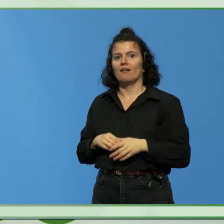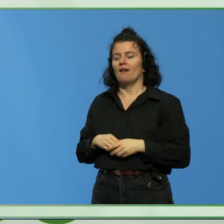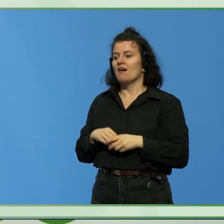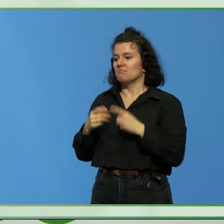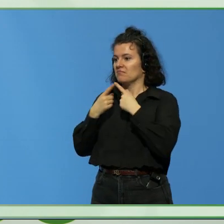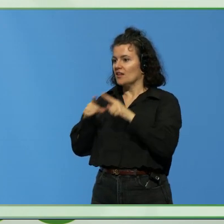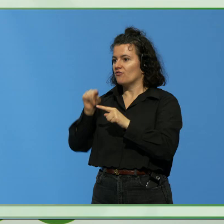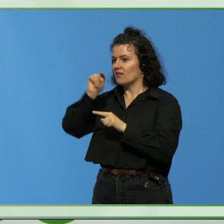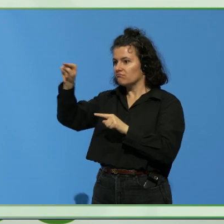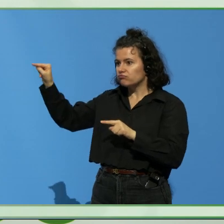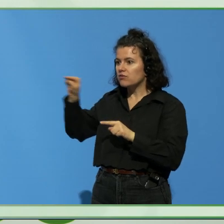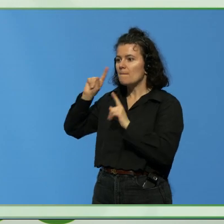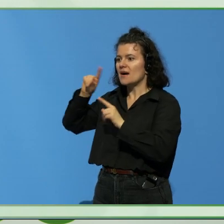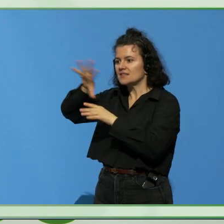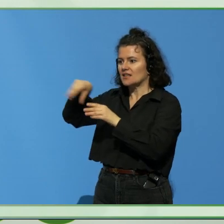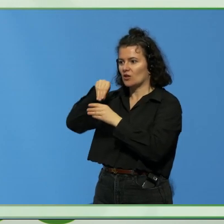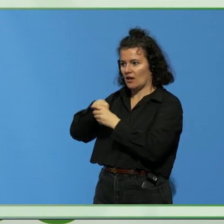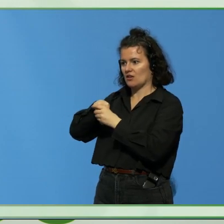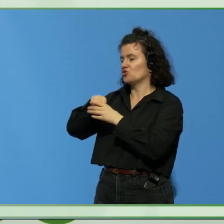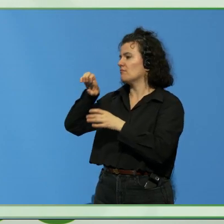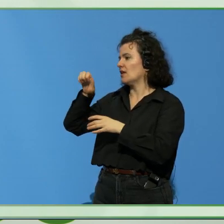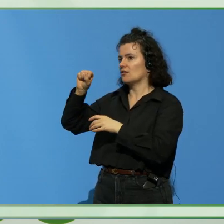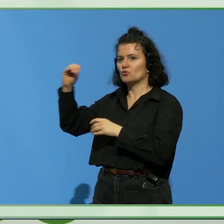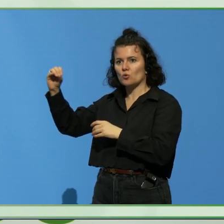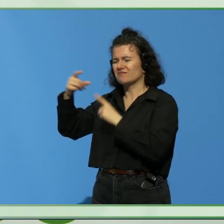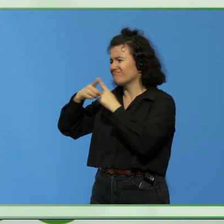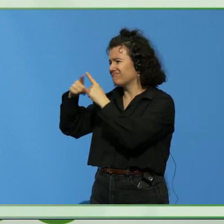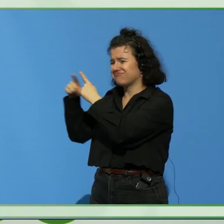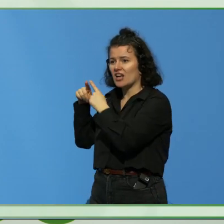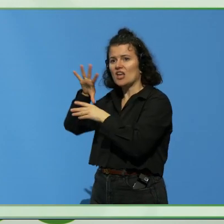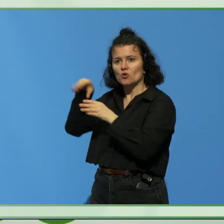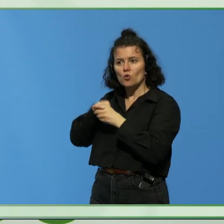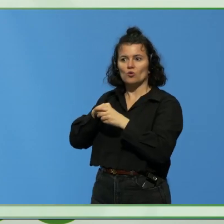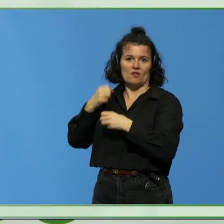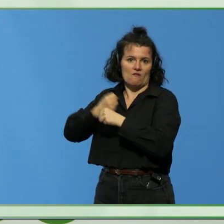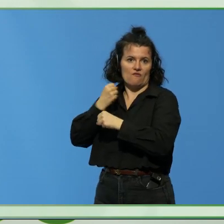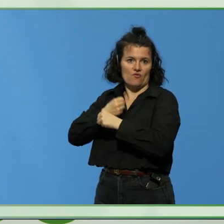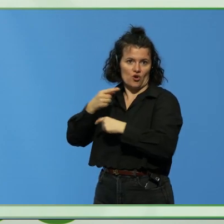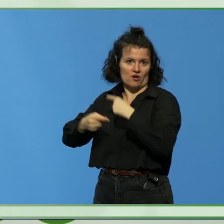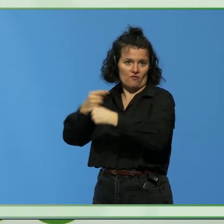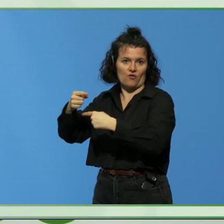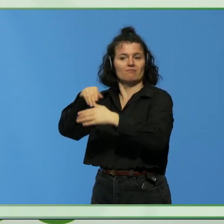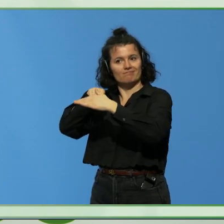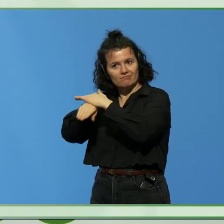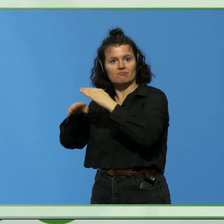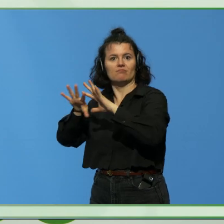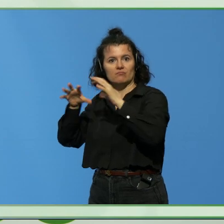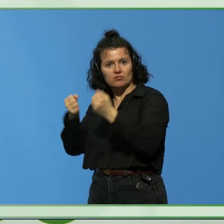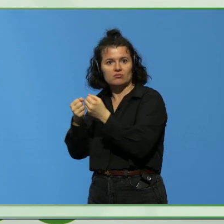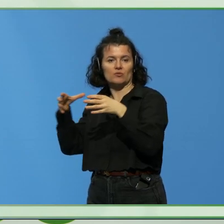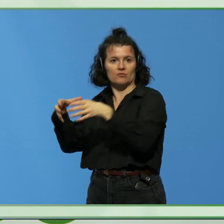in this mission. But one thing was remain untouched, which was how we coach founders, how